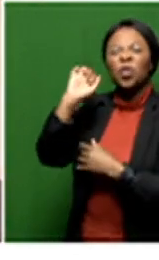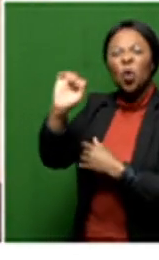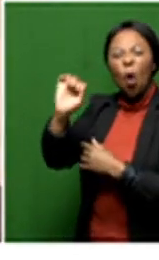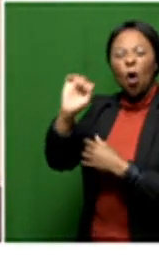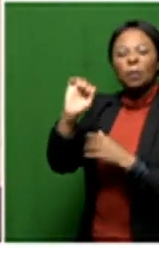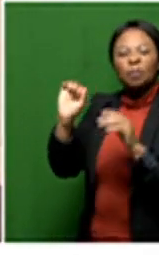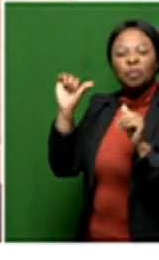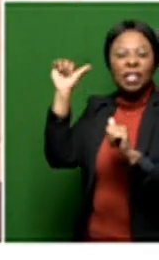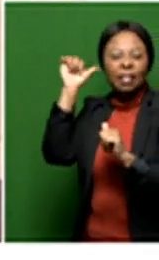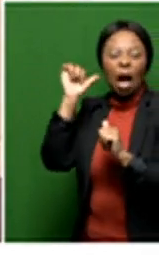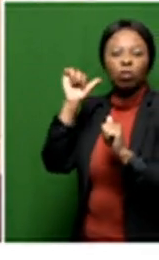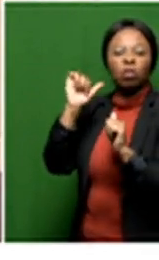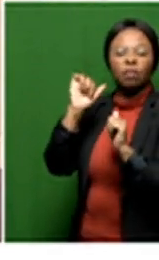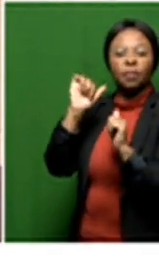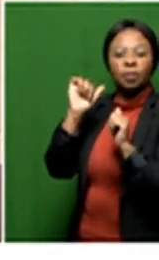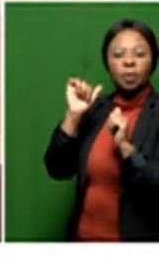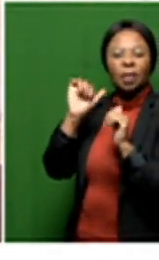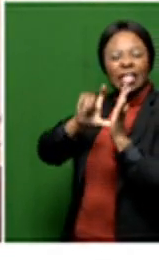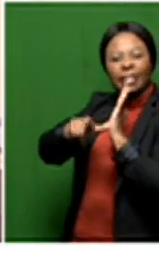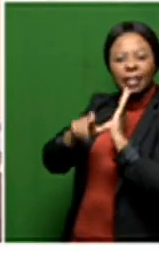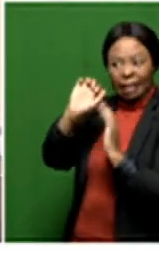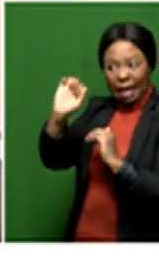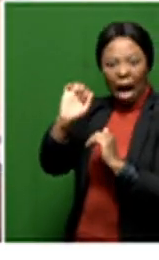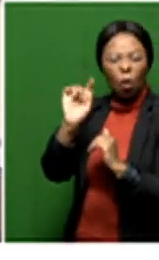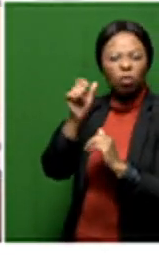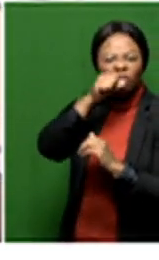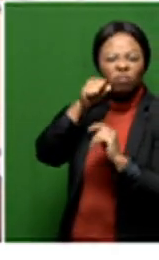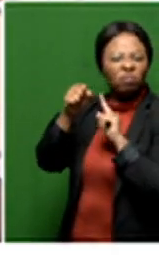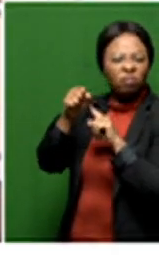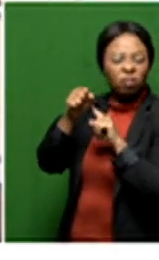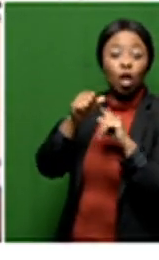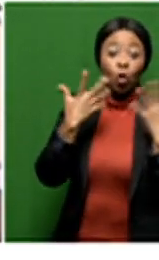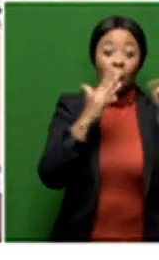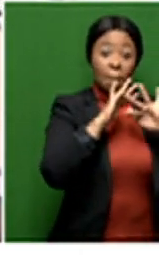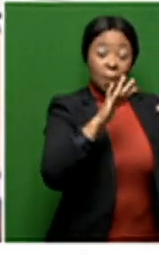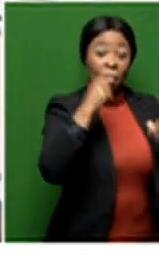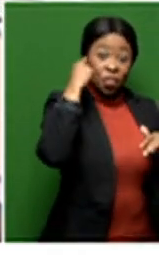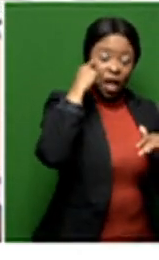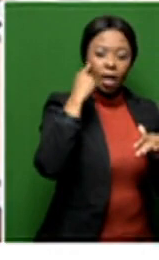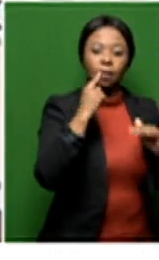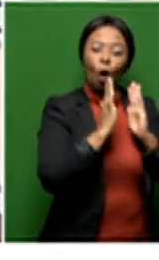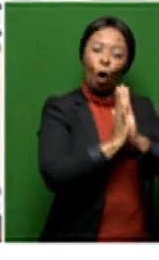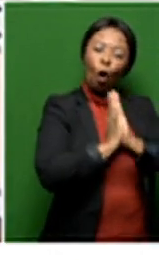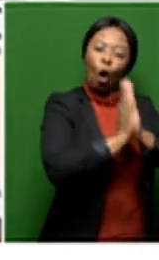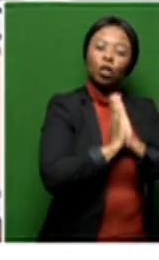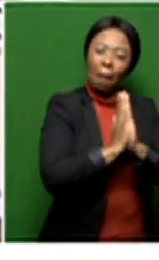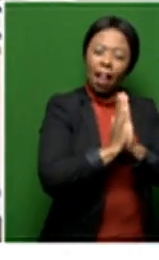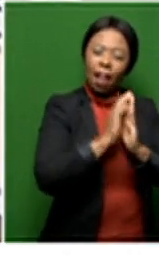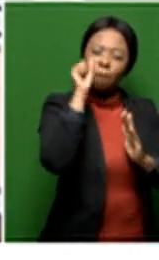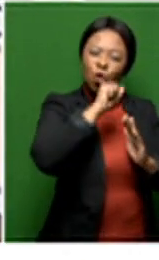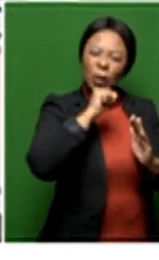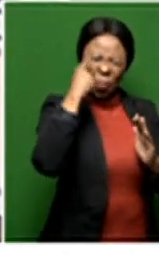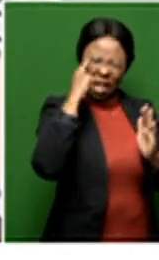My genre is, okay, so there's two things. I mean, when people think of gospel music, they think of a certain style.